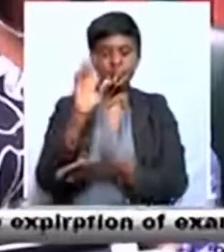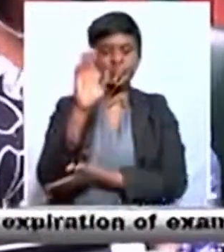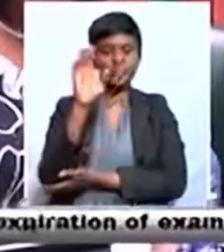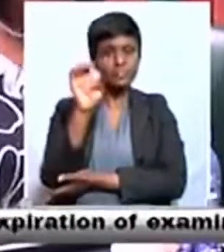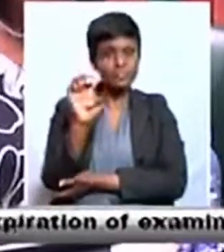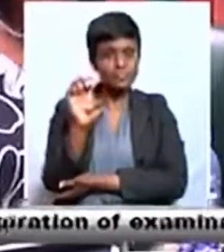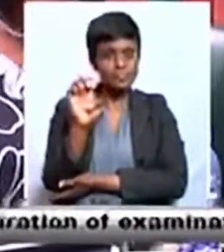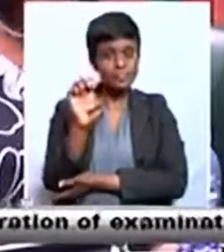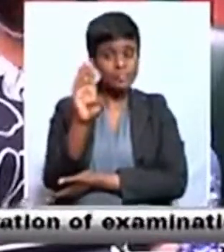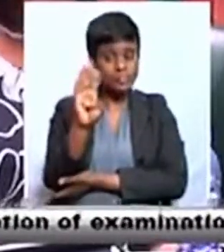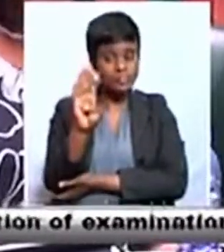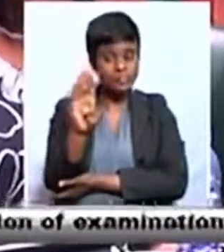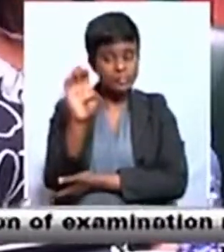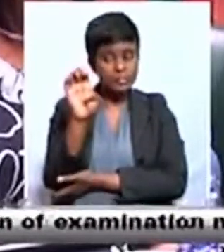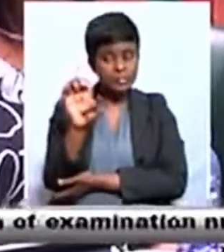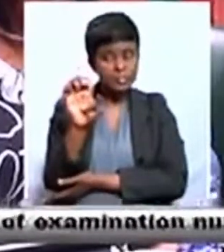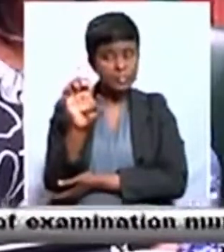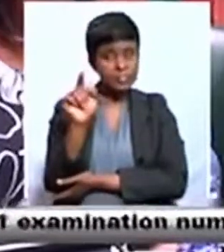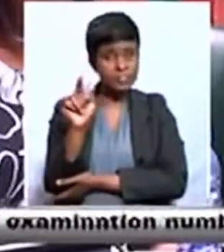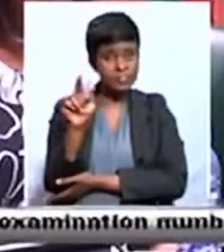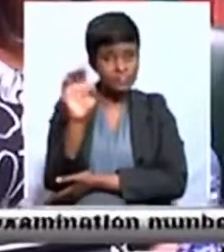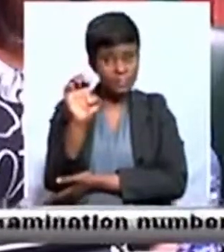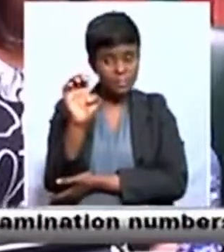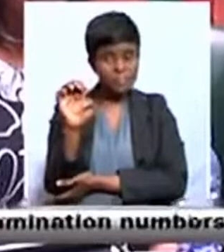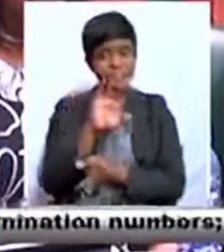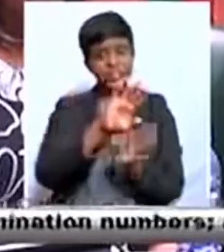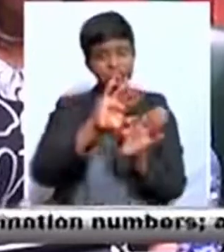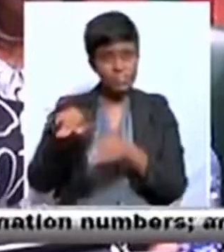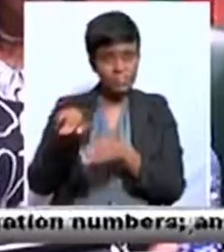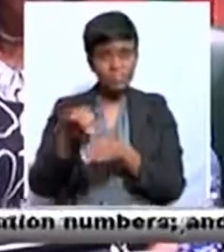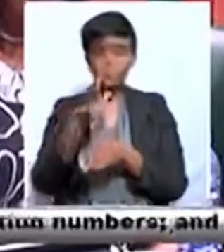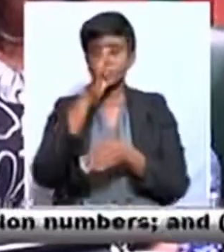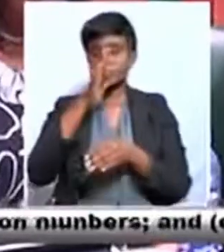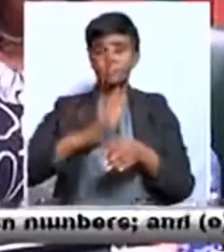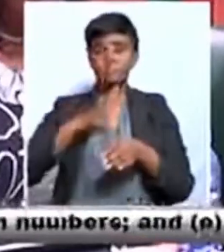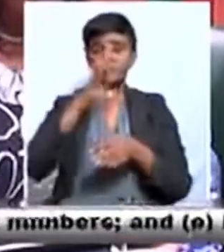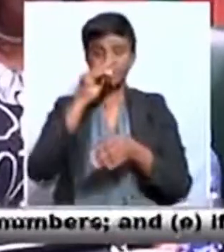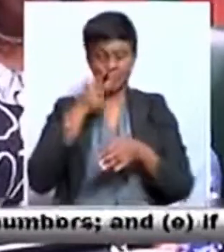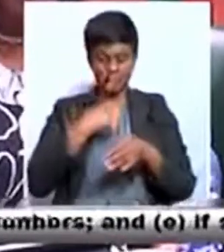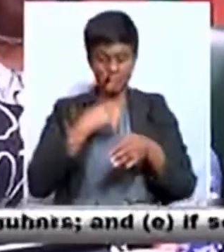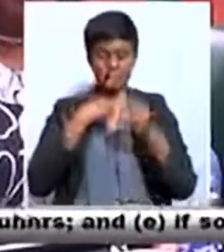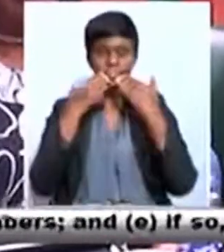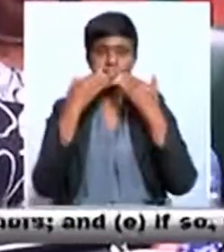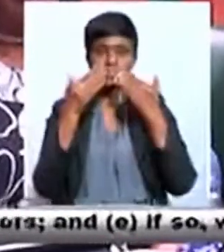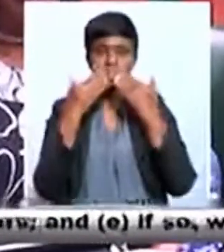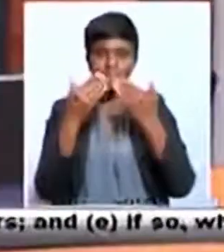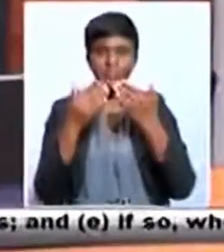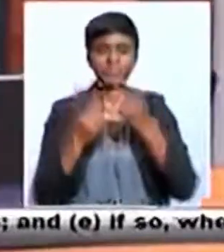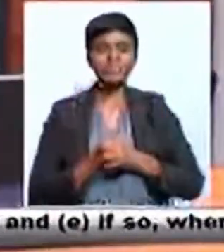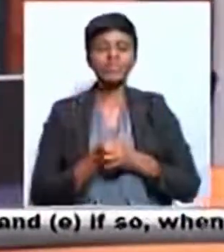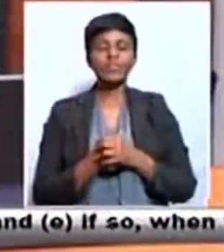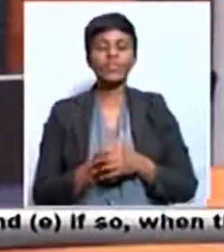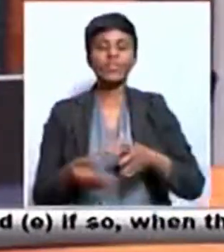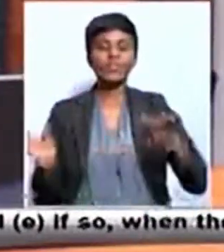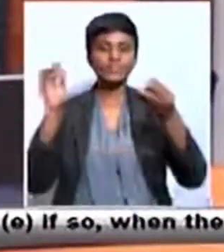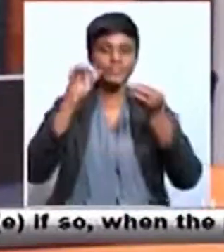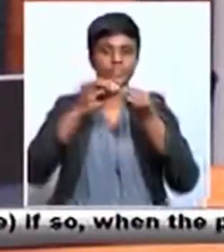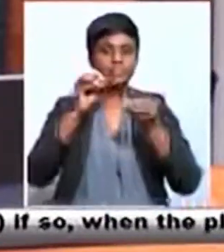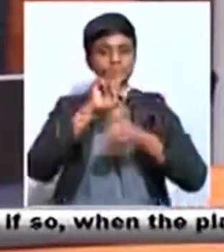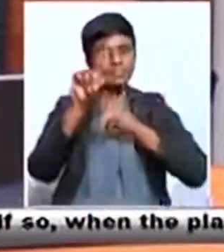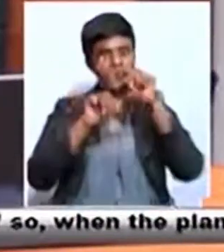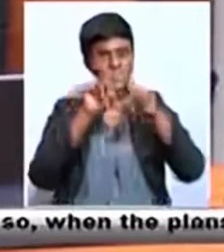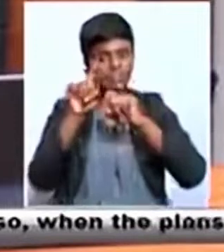E falls off. Madam Speaker, I thank you. Supplementary